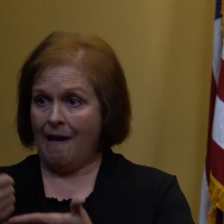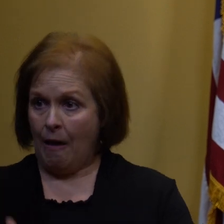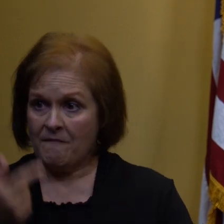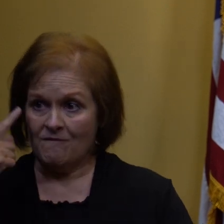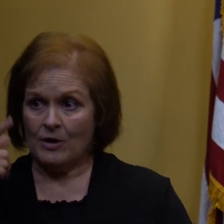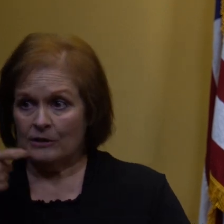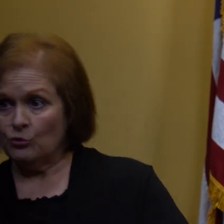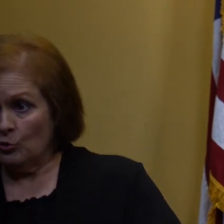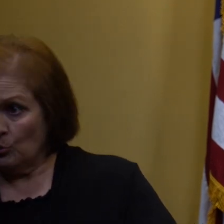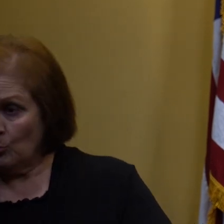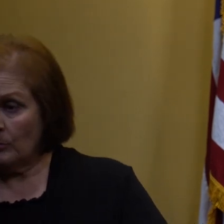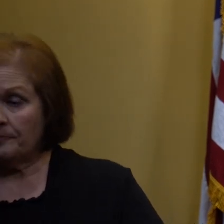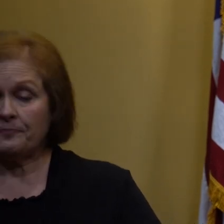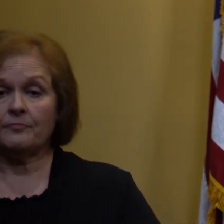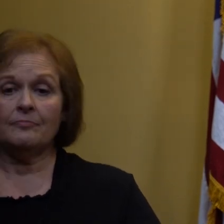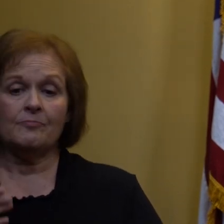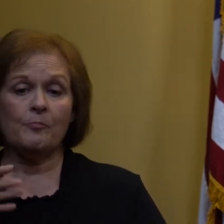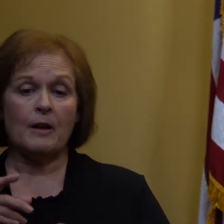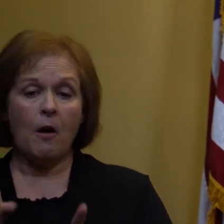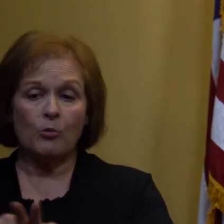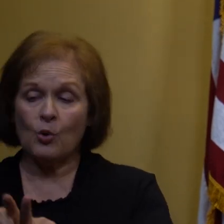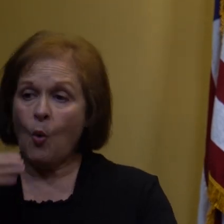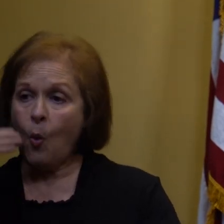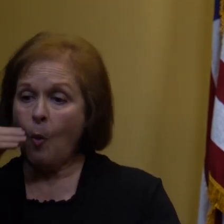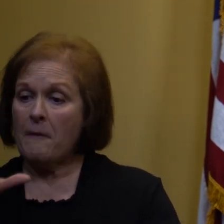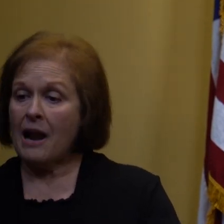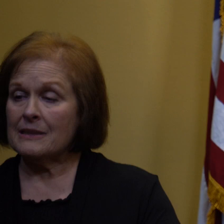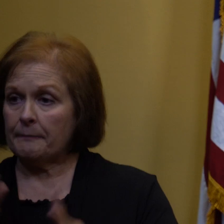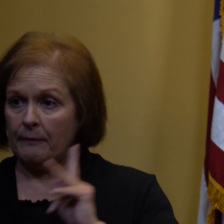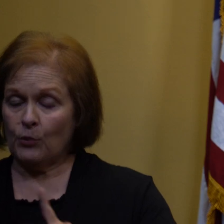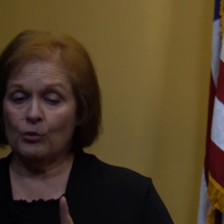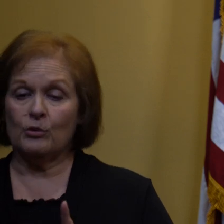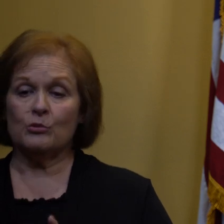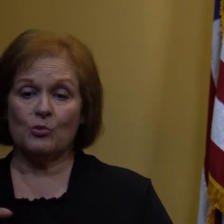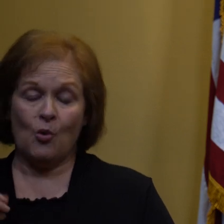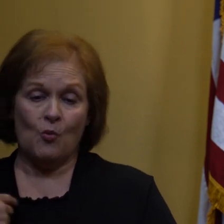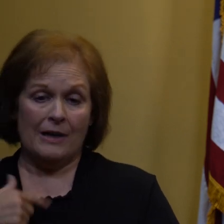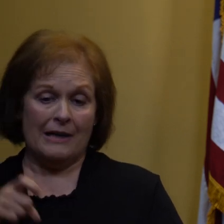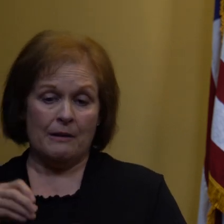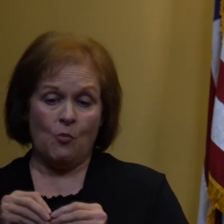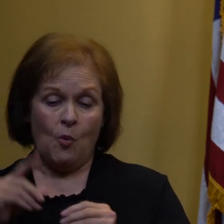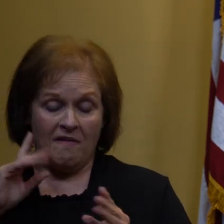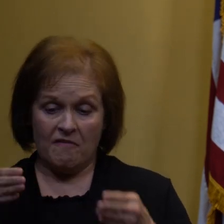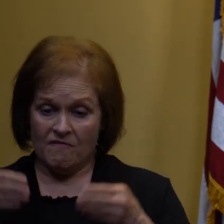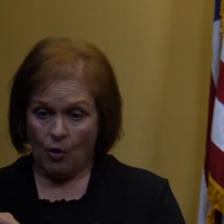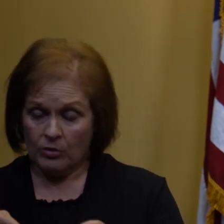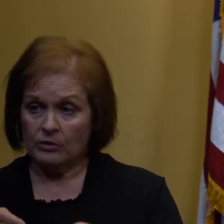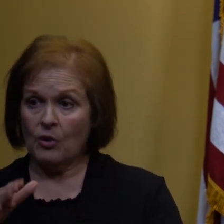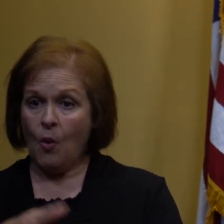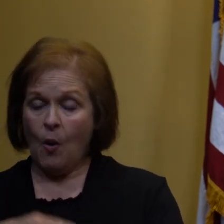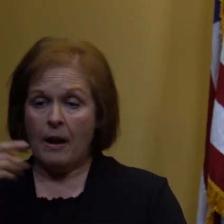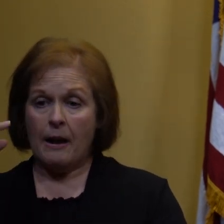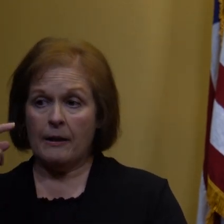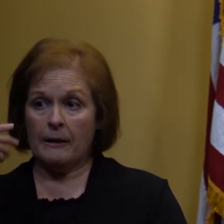well as dealing with our homeless community. So I will say is that we need more focus and attention on